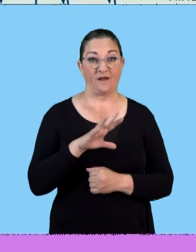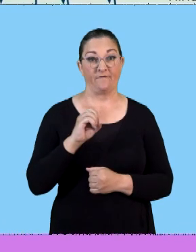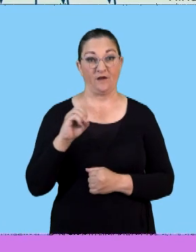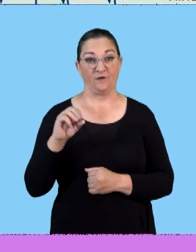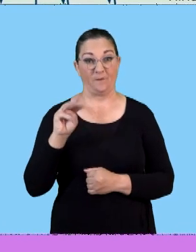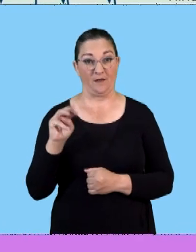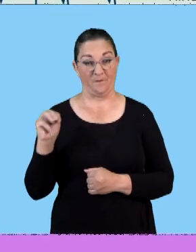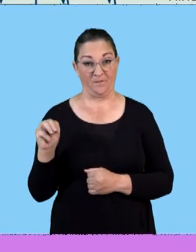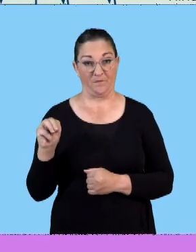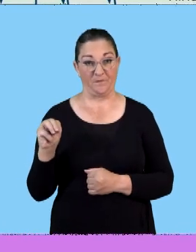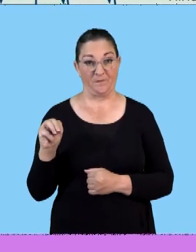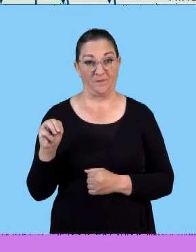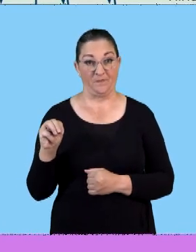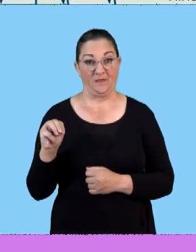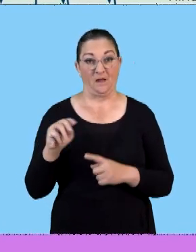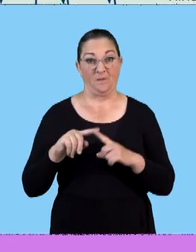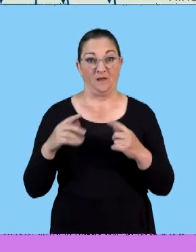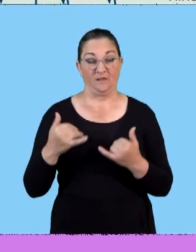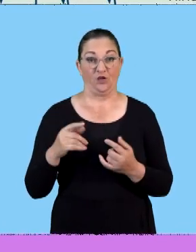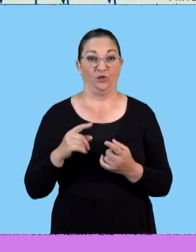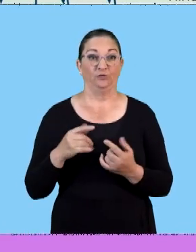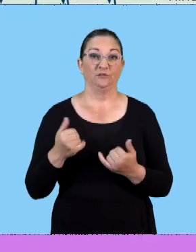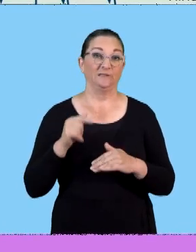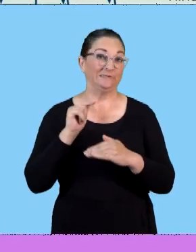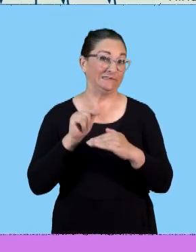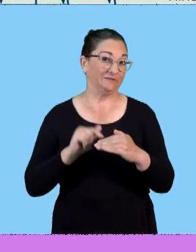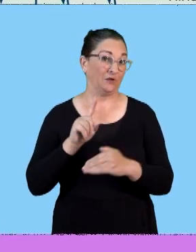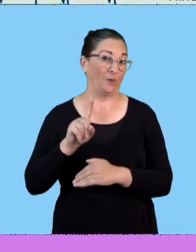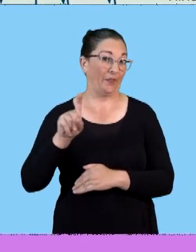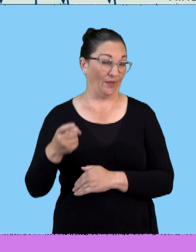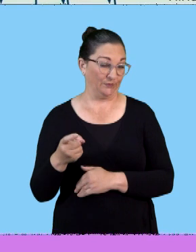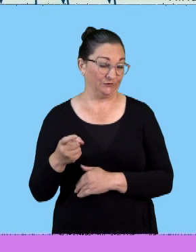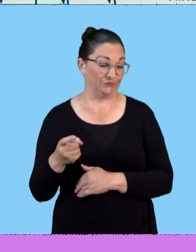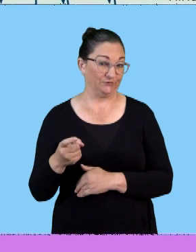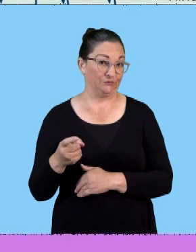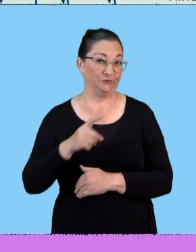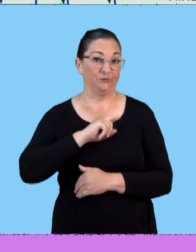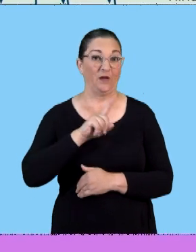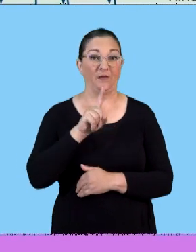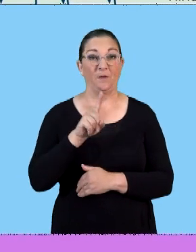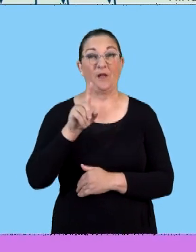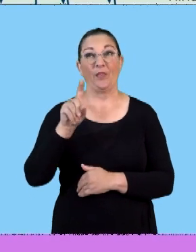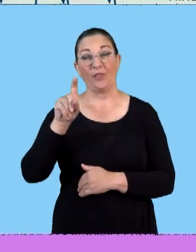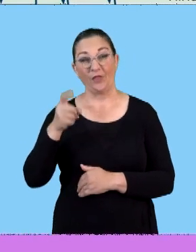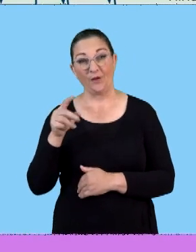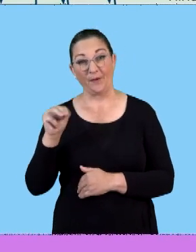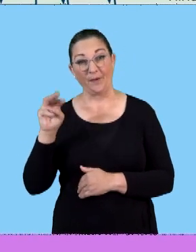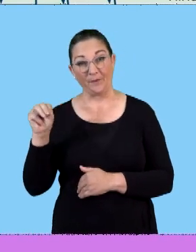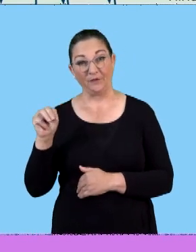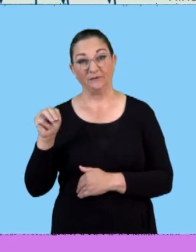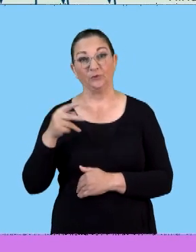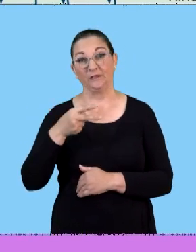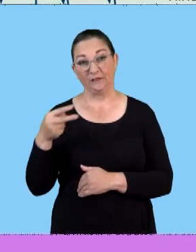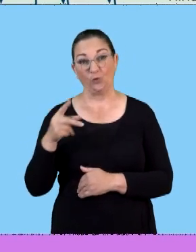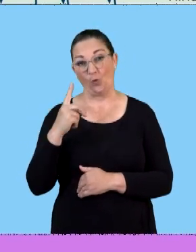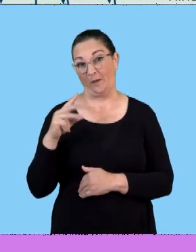us 500 millimeters, so 500, and I'll divide that by 1,000, right? Because 1,000 millimeters equals